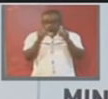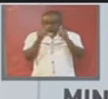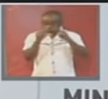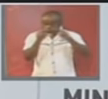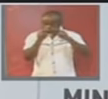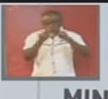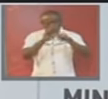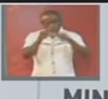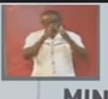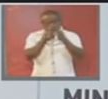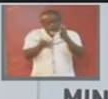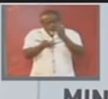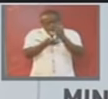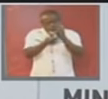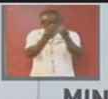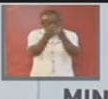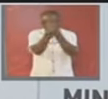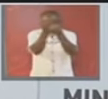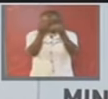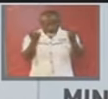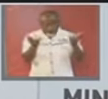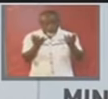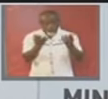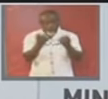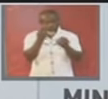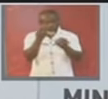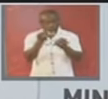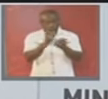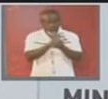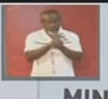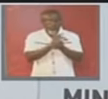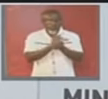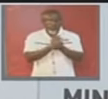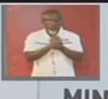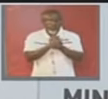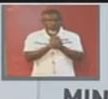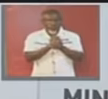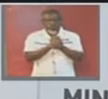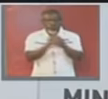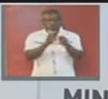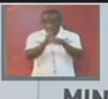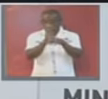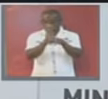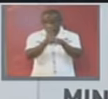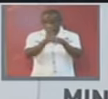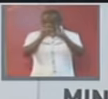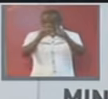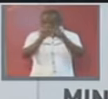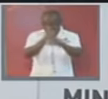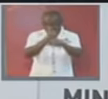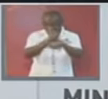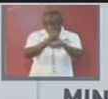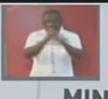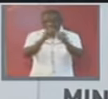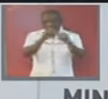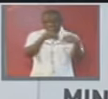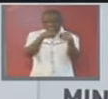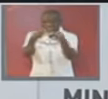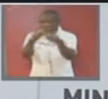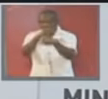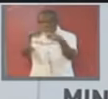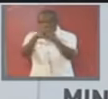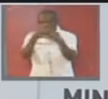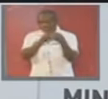to be submitted to WHO, to the scientists for review and for assessment. And there's no way